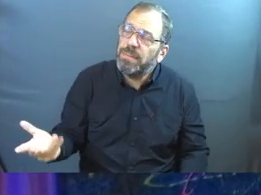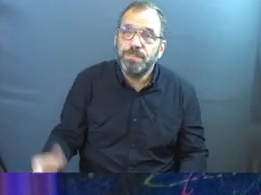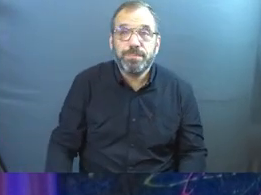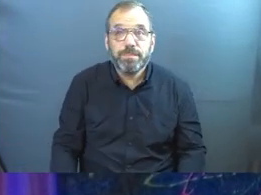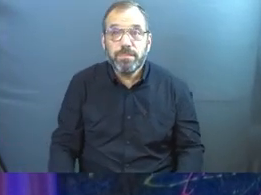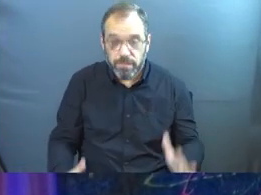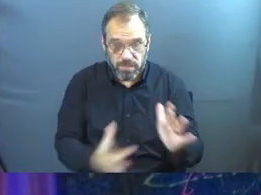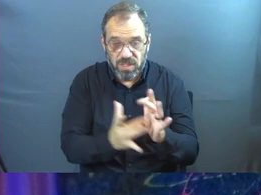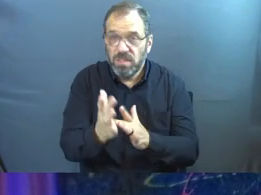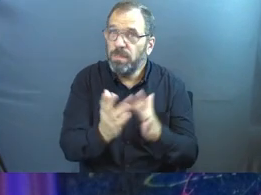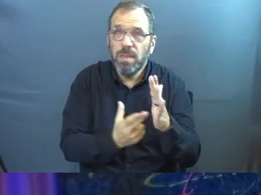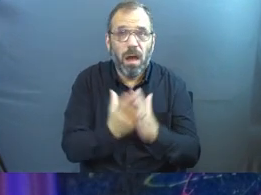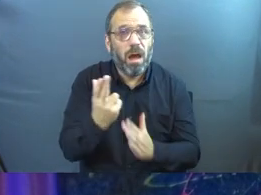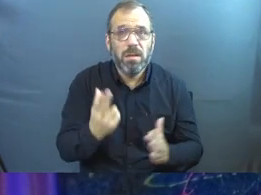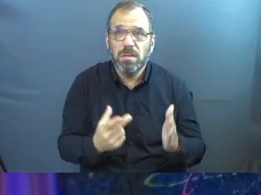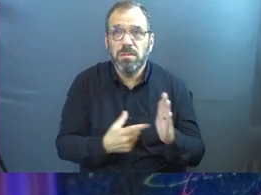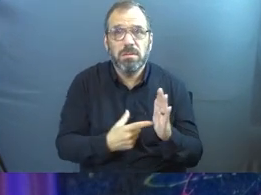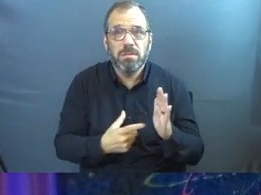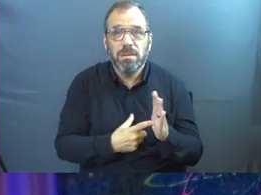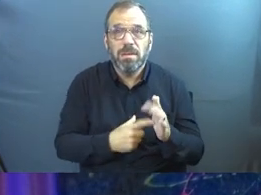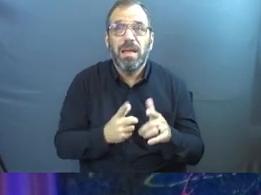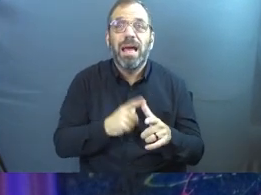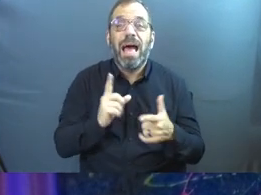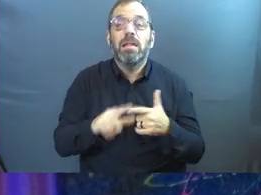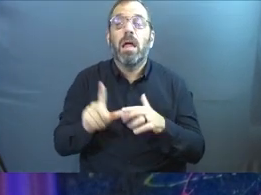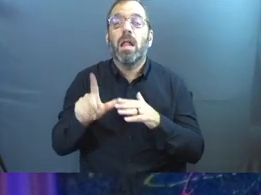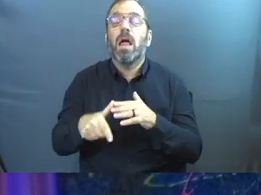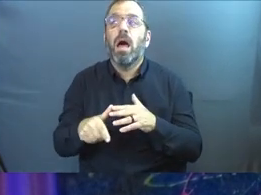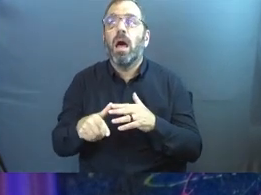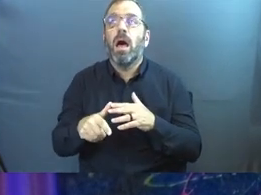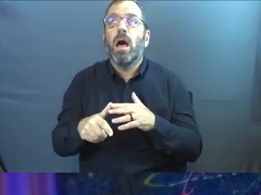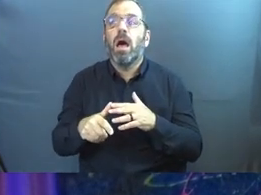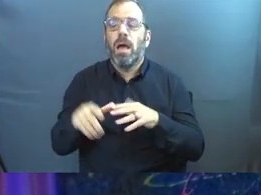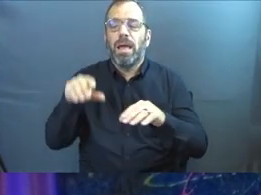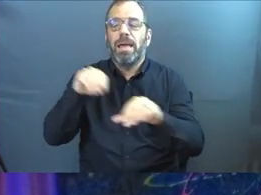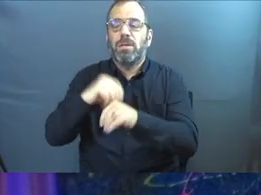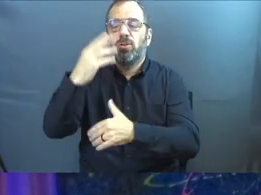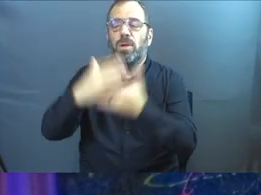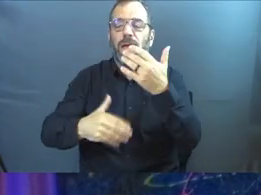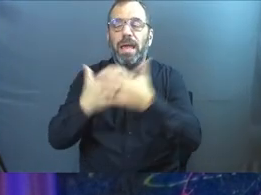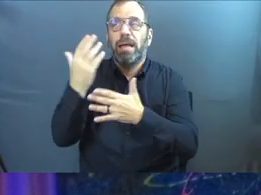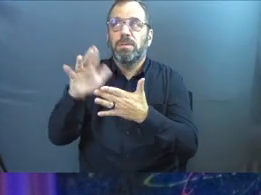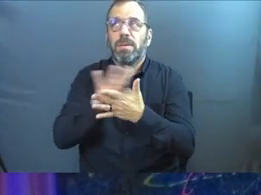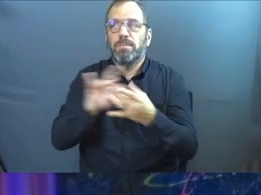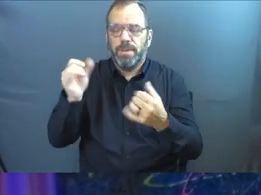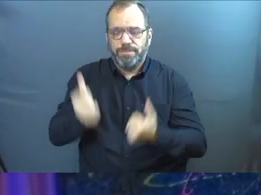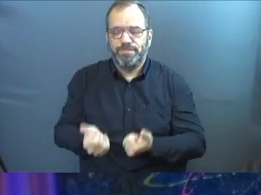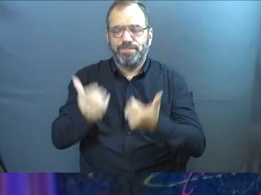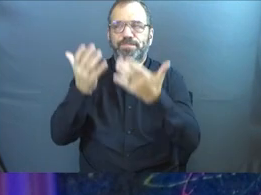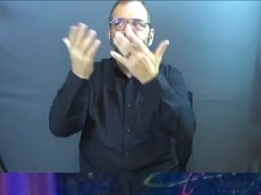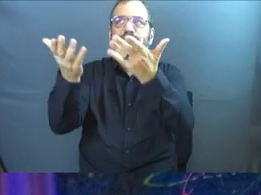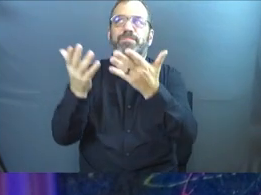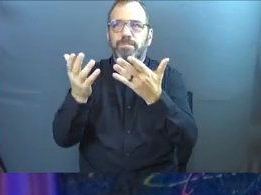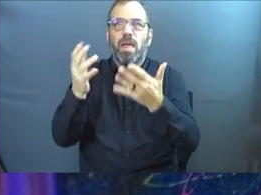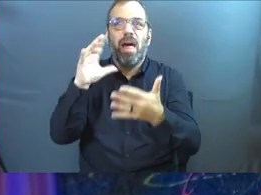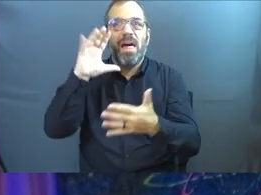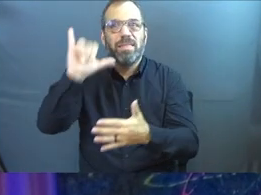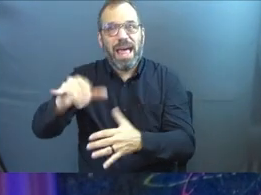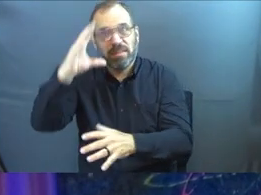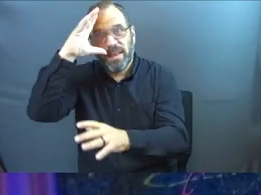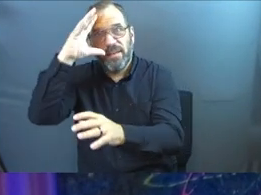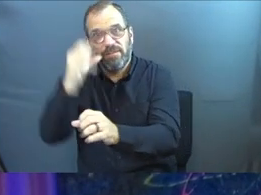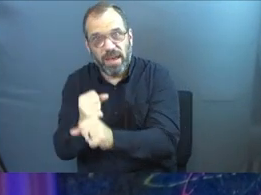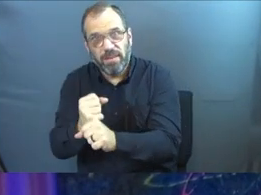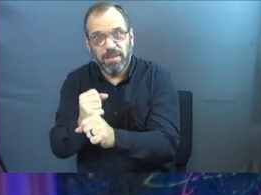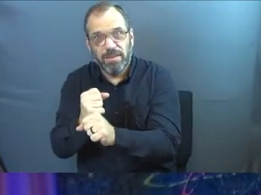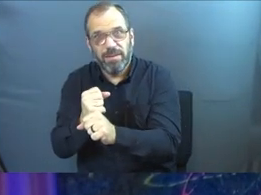He's being honest. And then moments later, he says, into your hands I commit my spirit, which is faith.